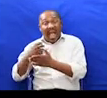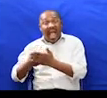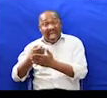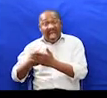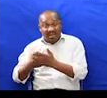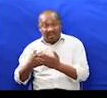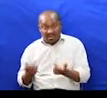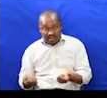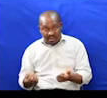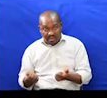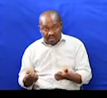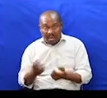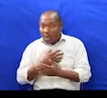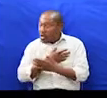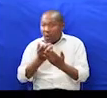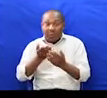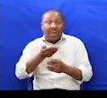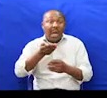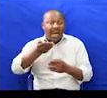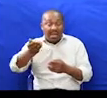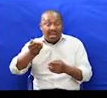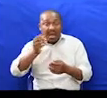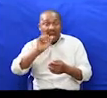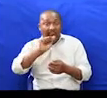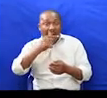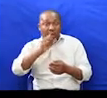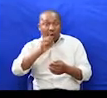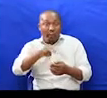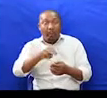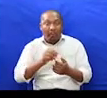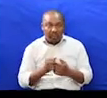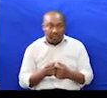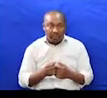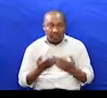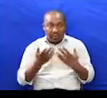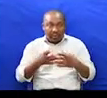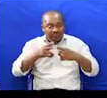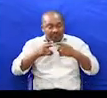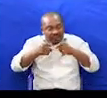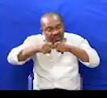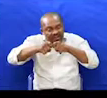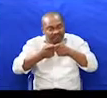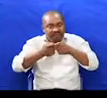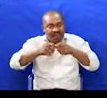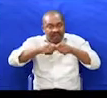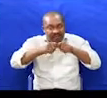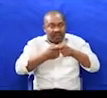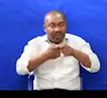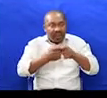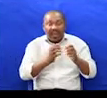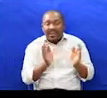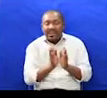not another atom. You can't break down, even though if you cut down this, it will remain that is